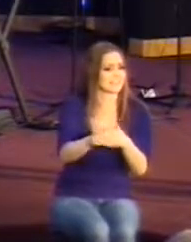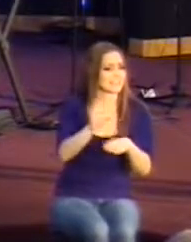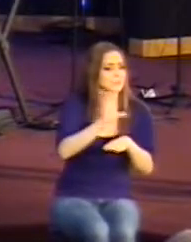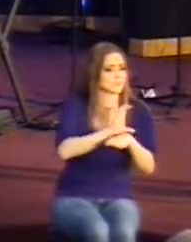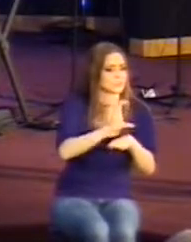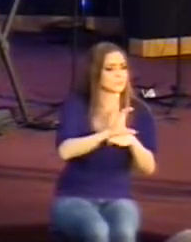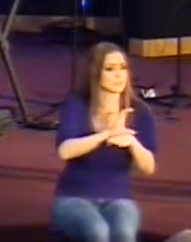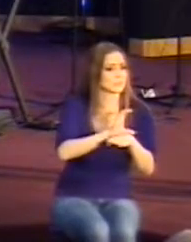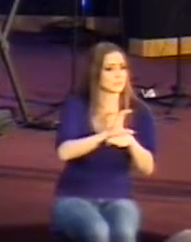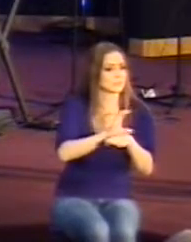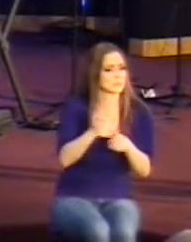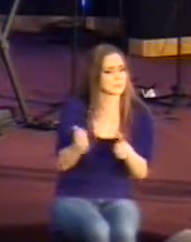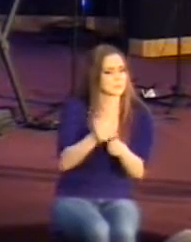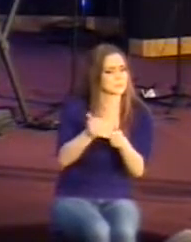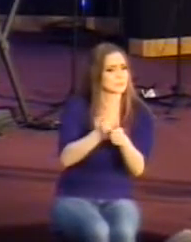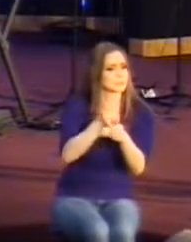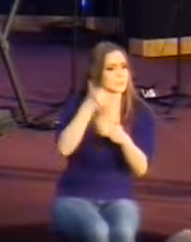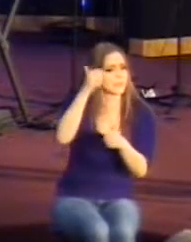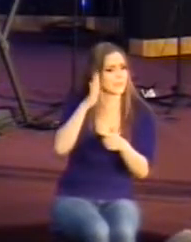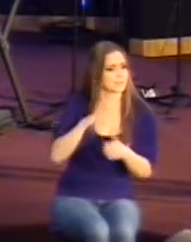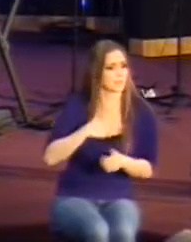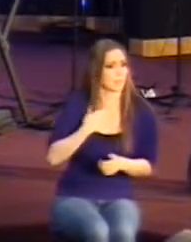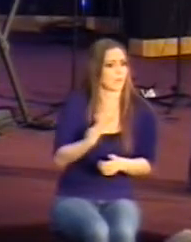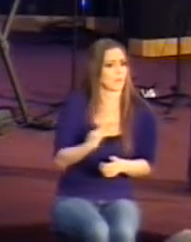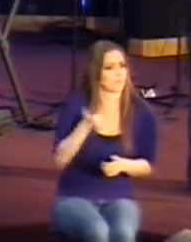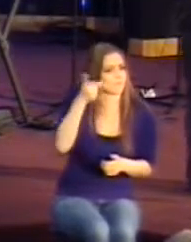of God's will for SCC.